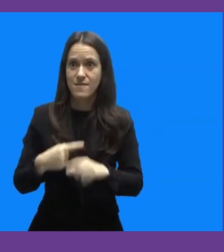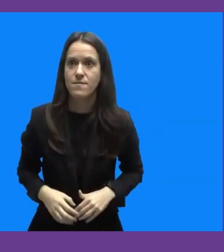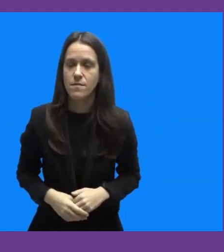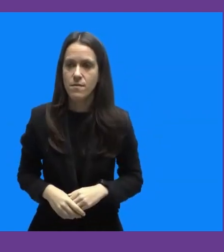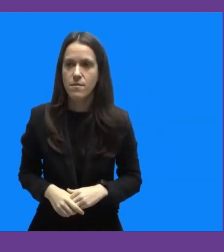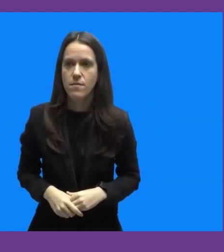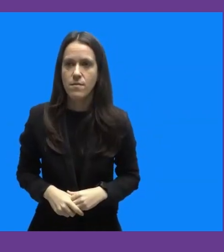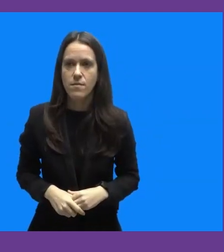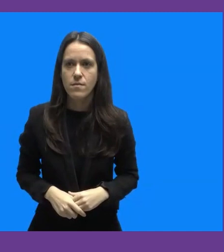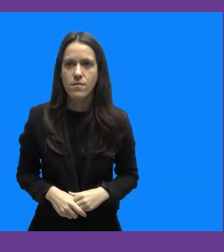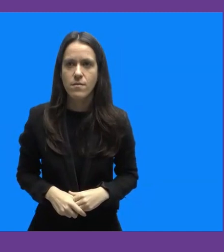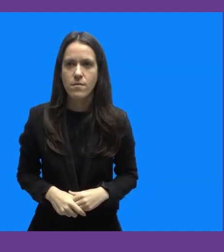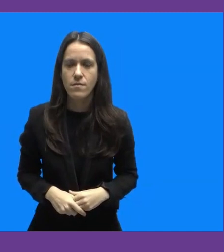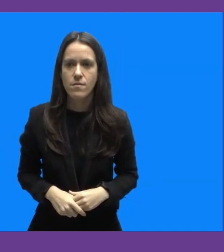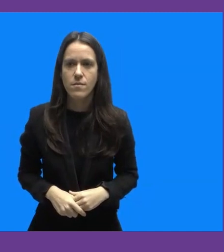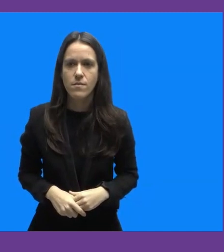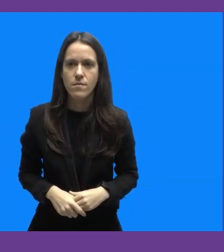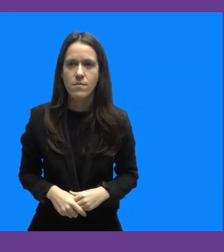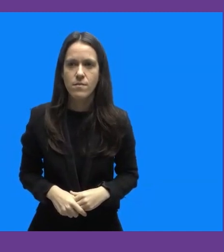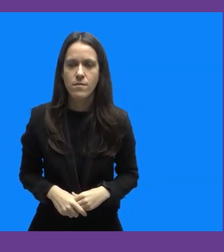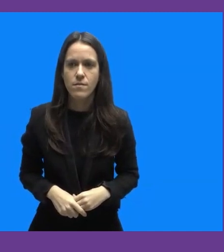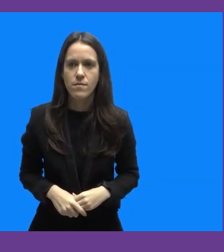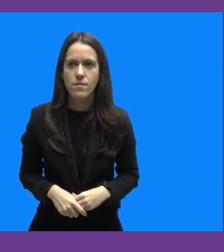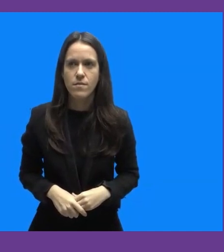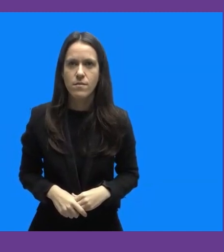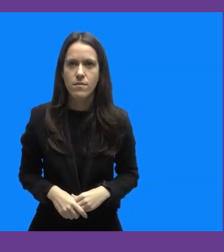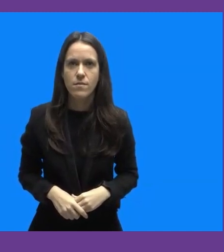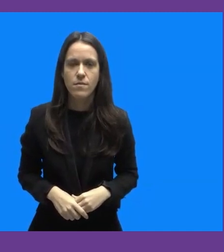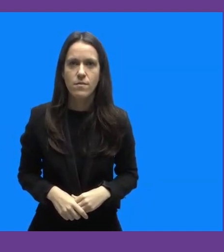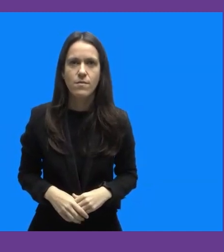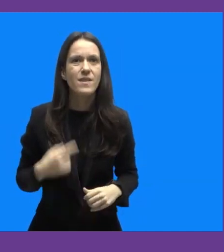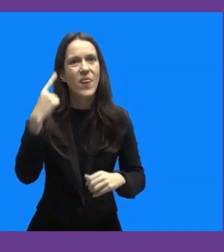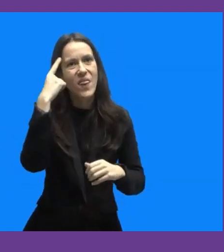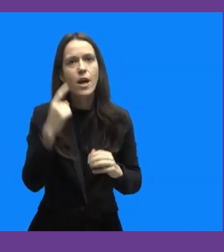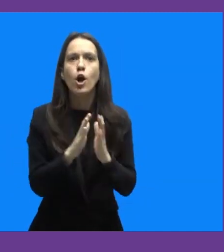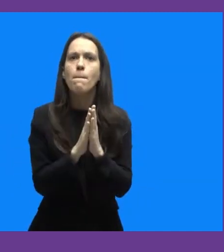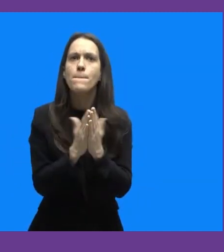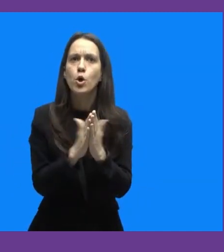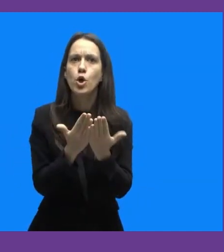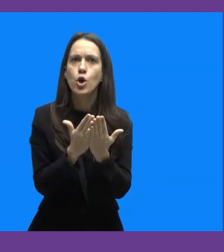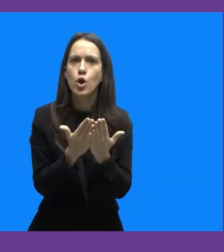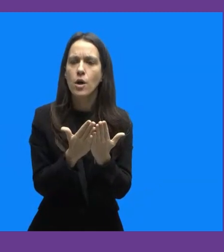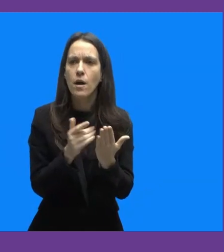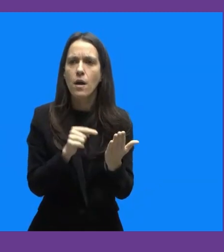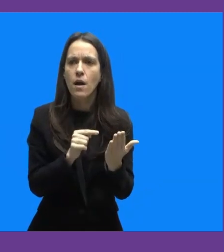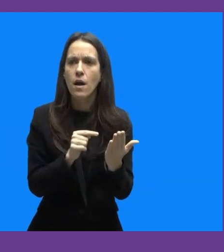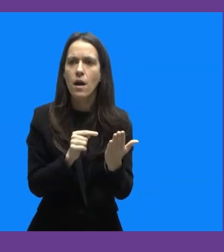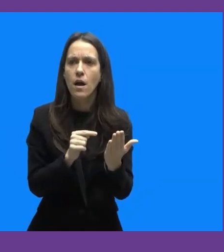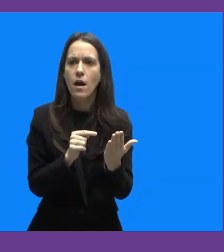audiobook instead of a textbook, how do I go about getting the